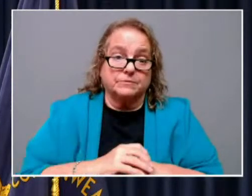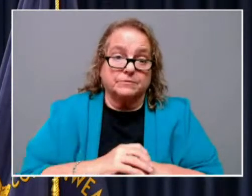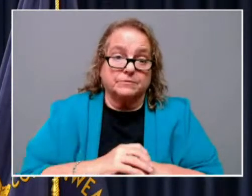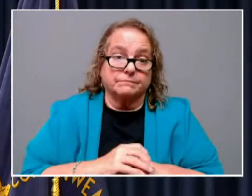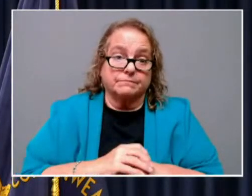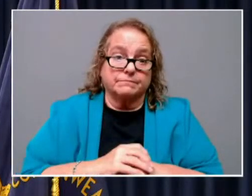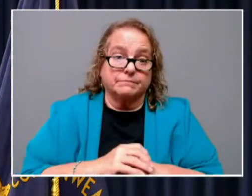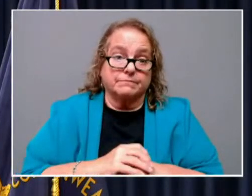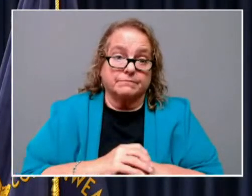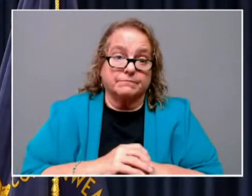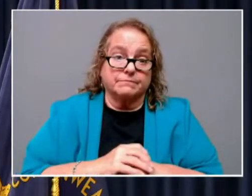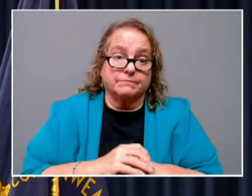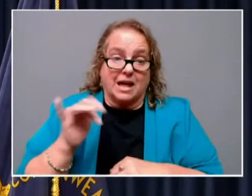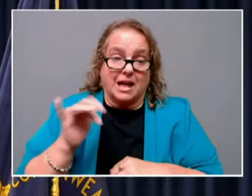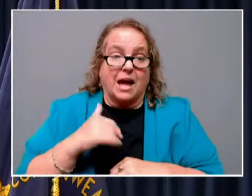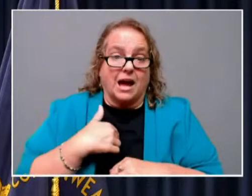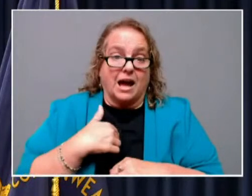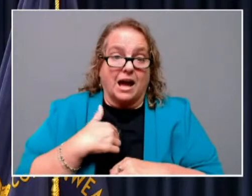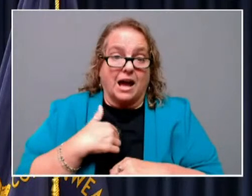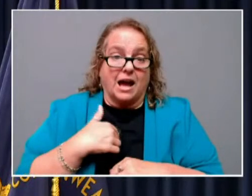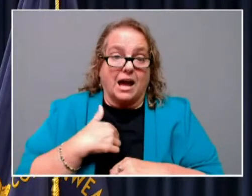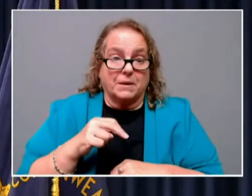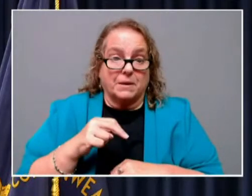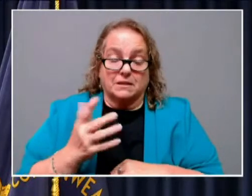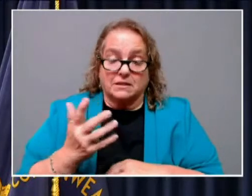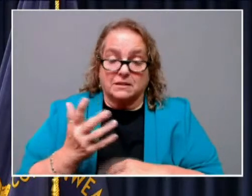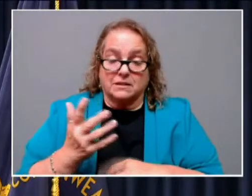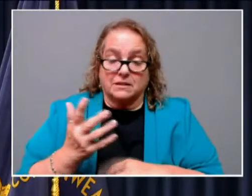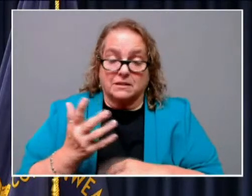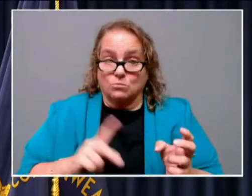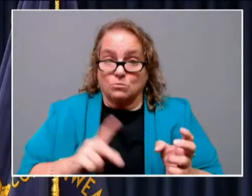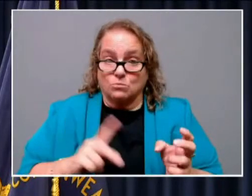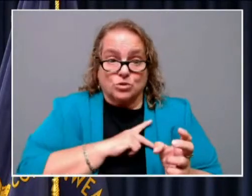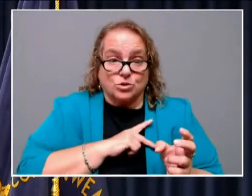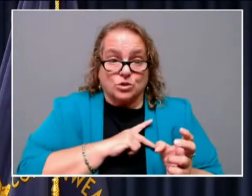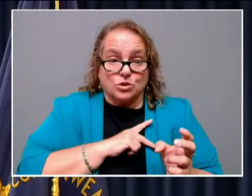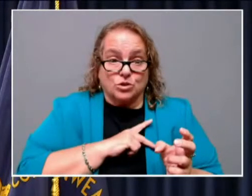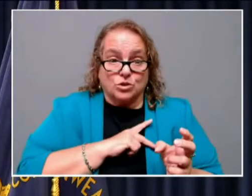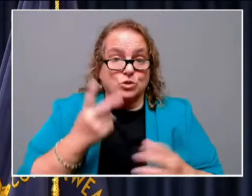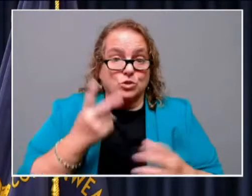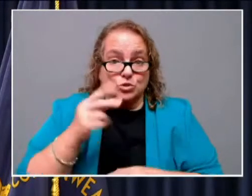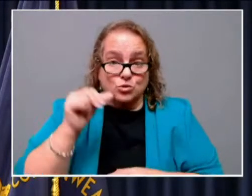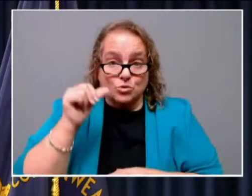Feel like I've been surrounded both personally, losing 2 aunts and what we're going through.